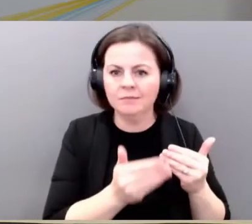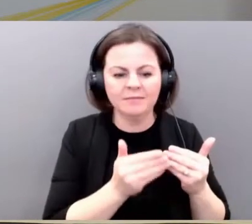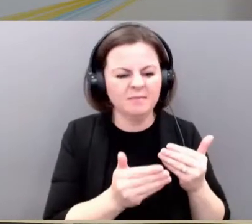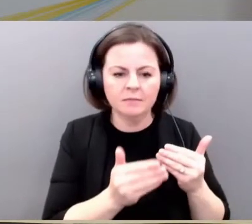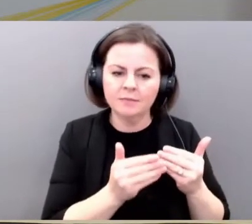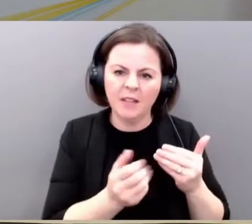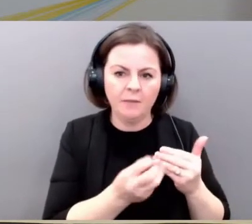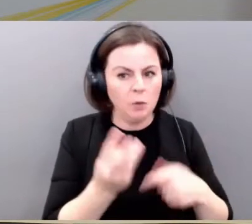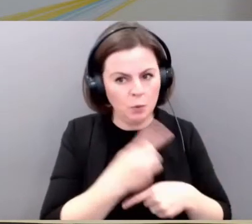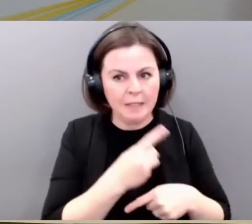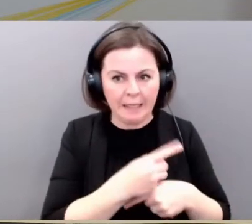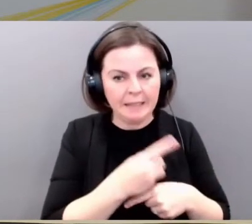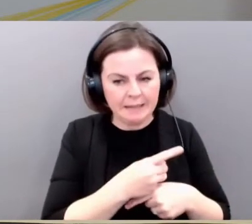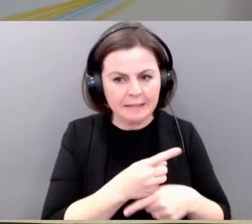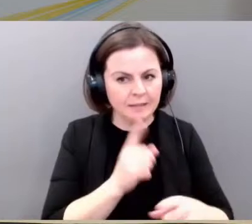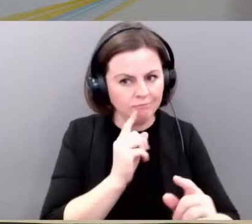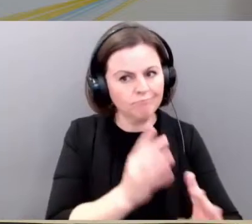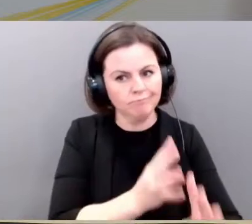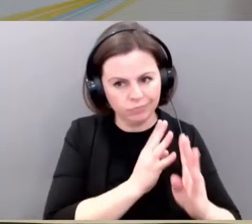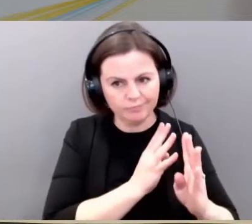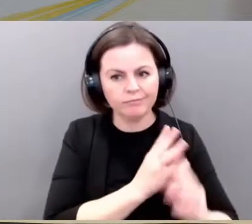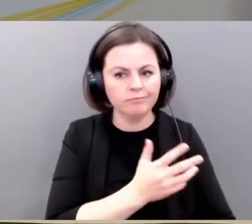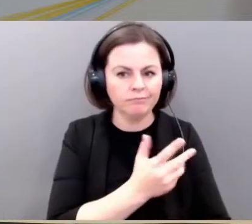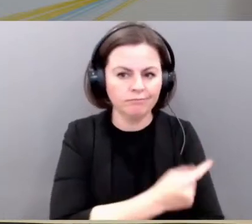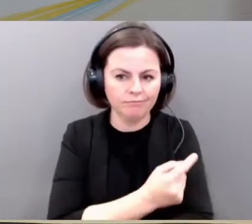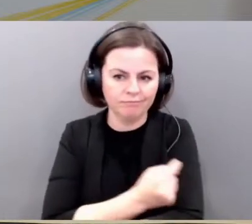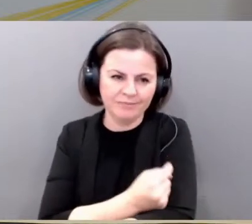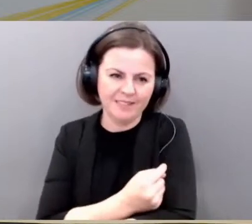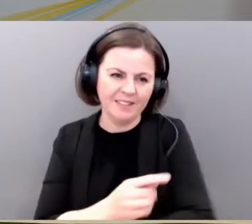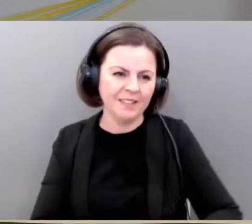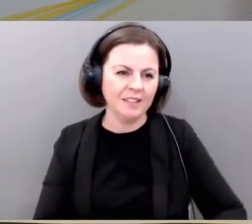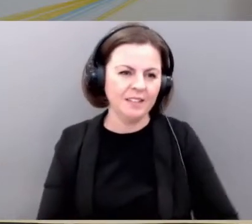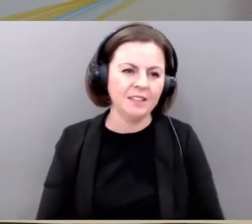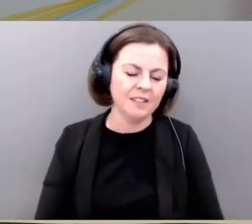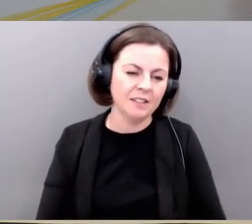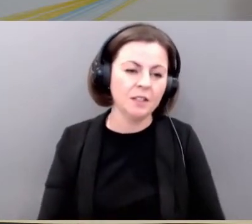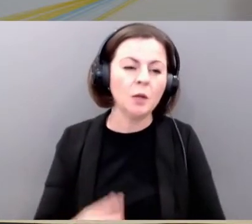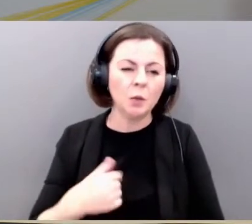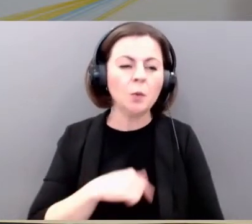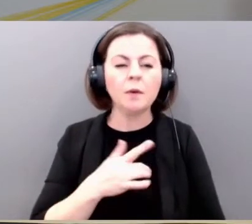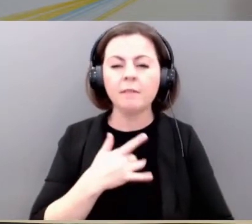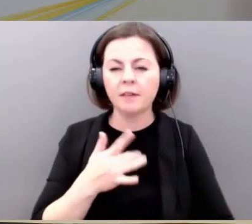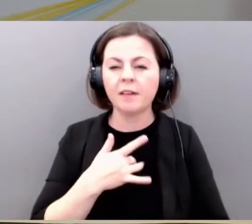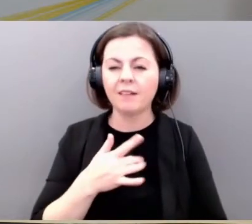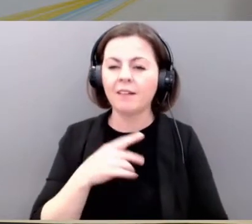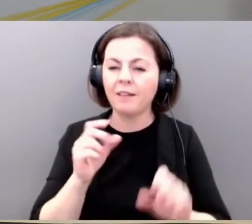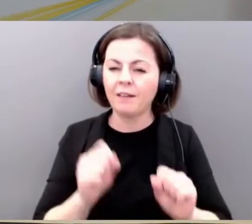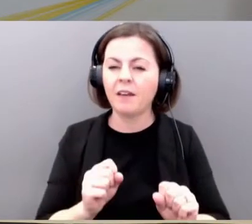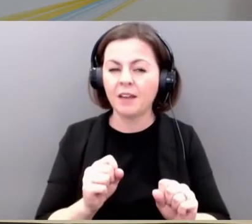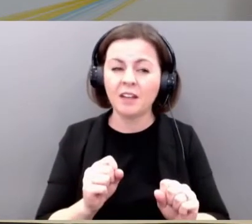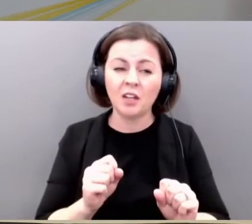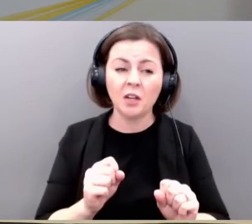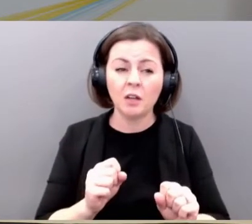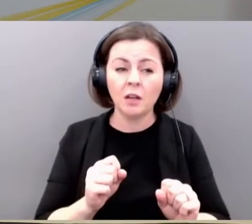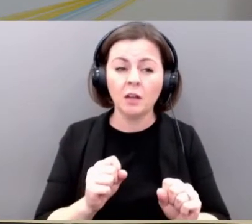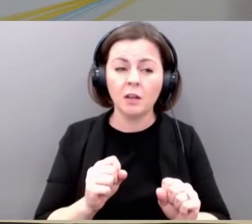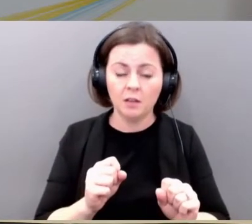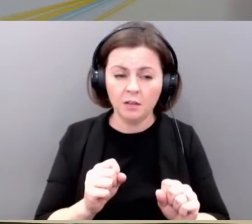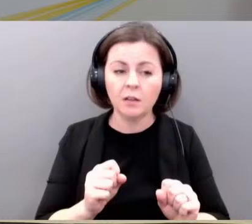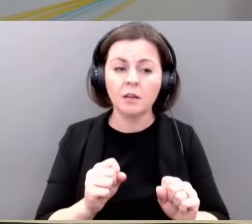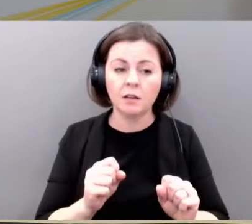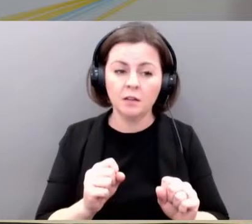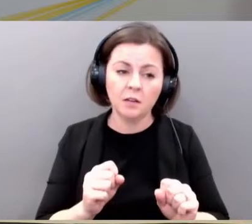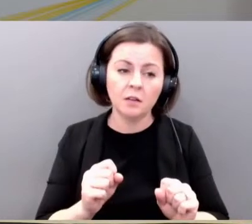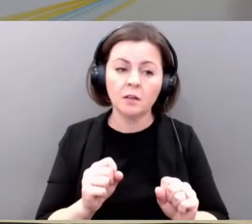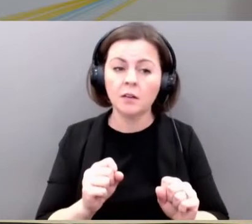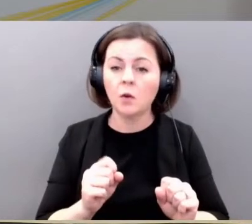of days. We feel we can probably vaccinate approximately 400 to 500 in a